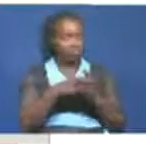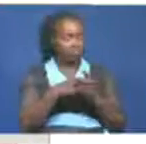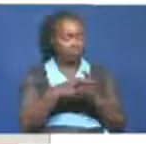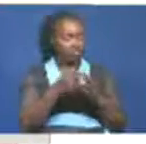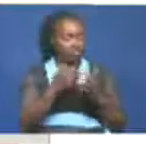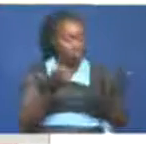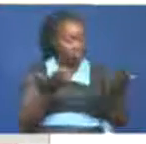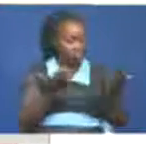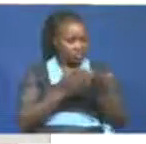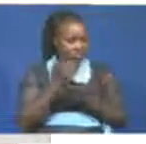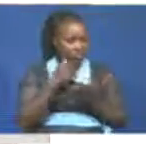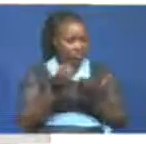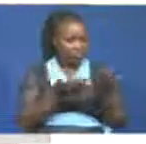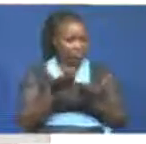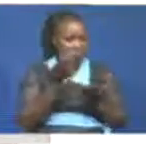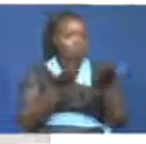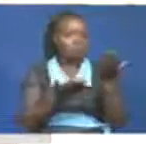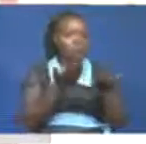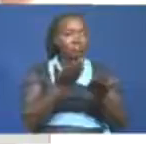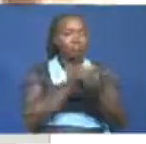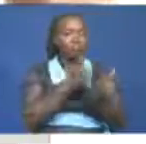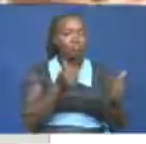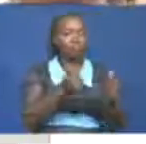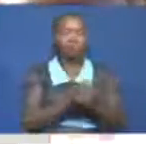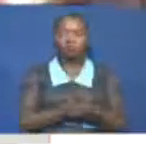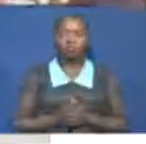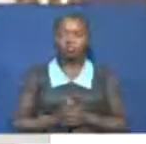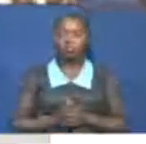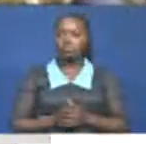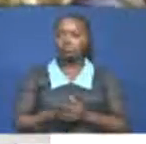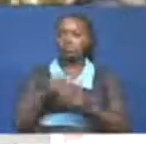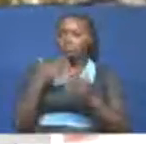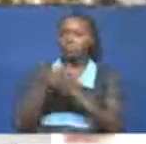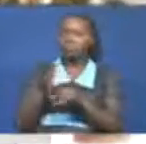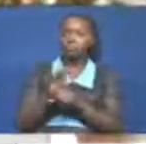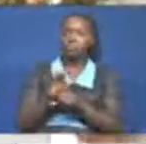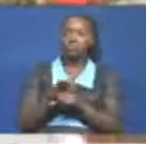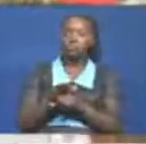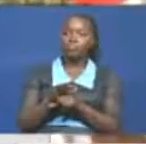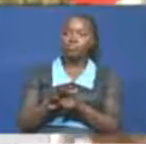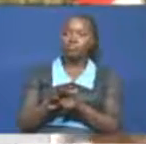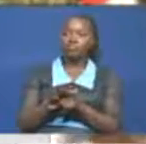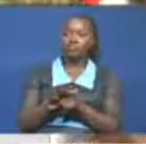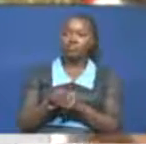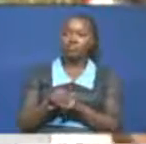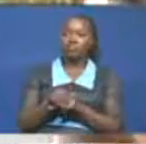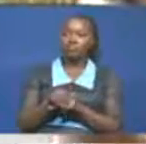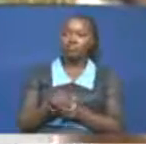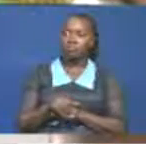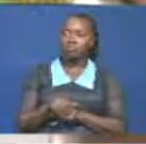that our trade grows? Thank you very much. And like you had rightfully said,